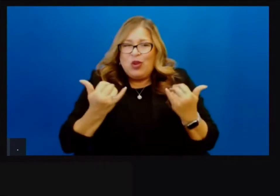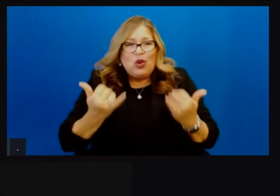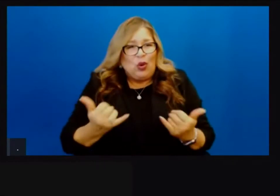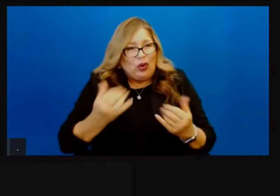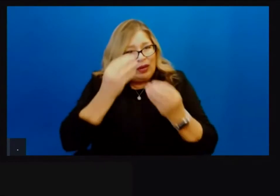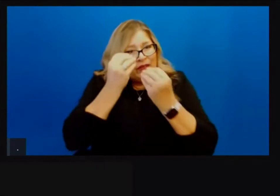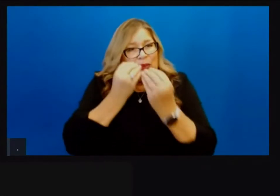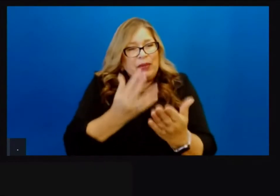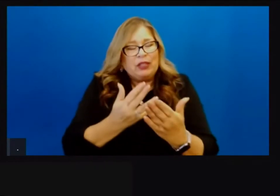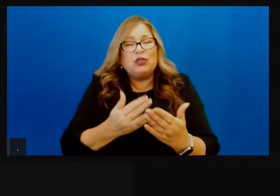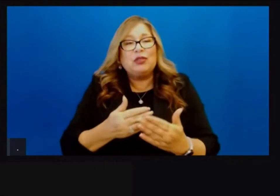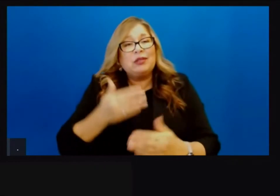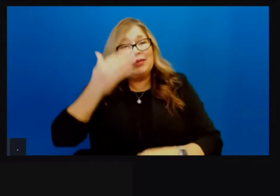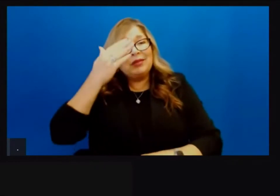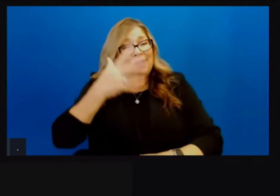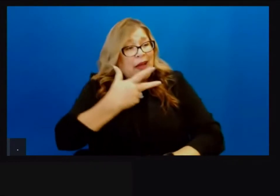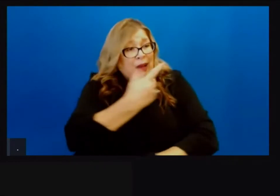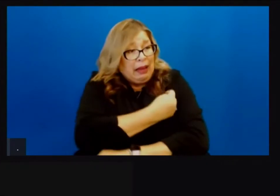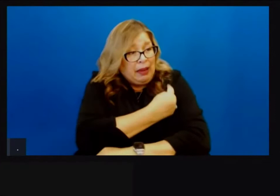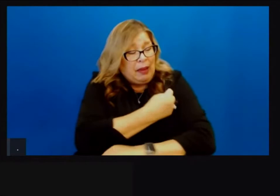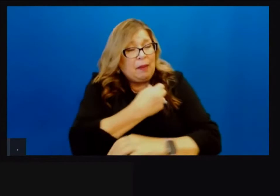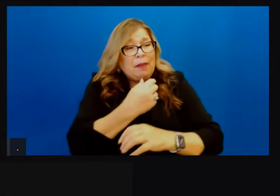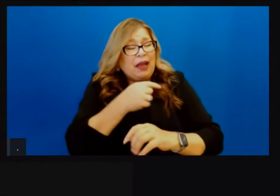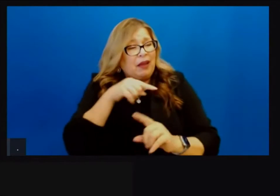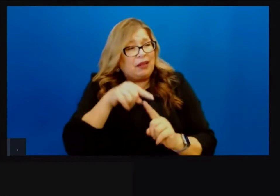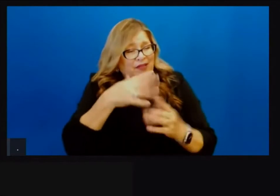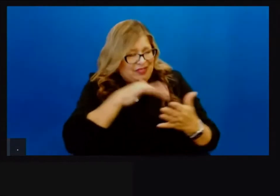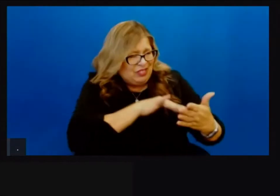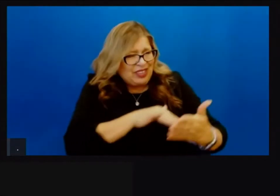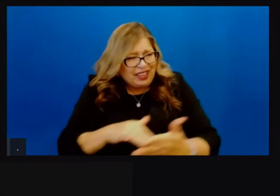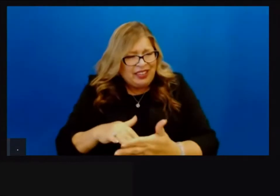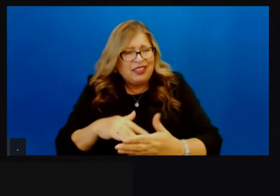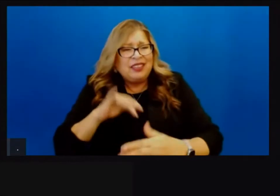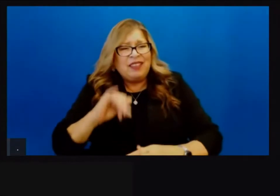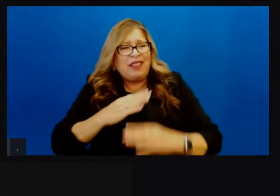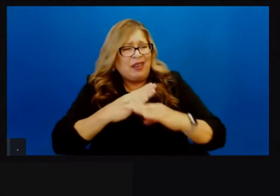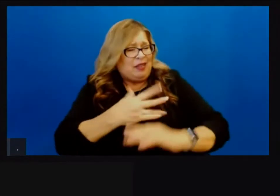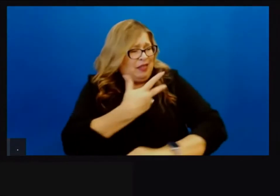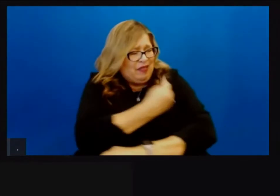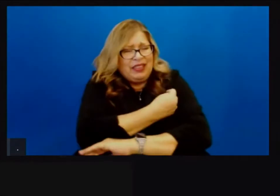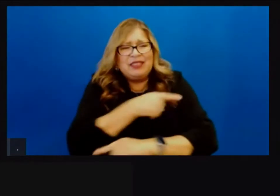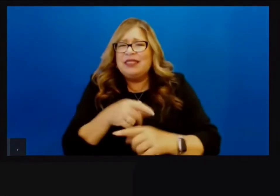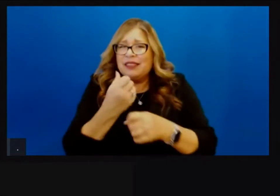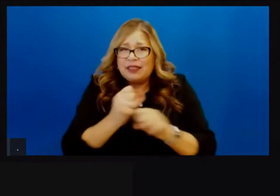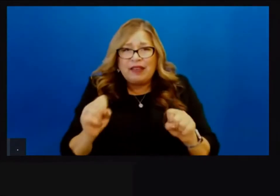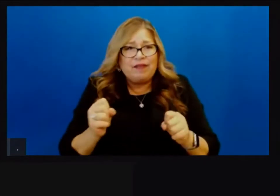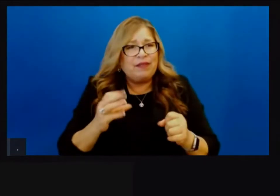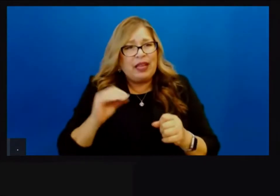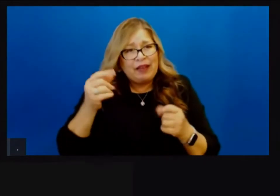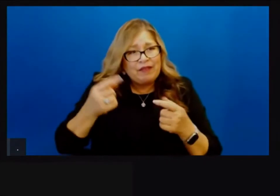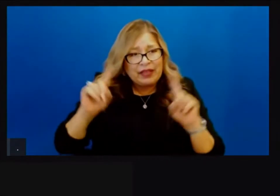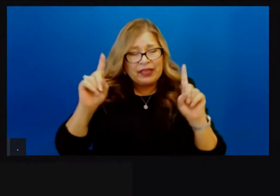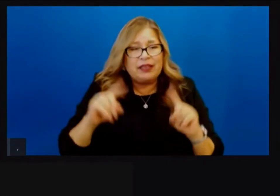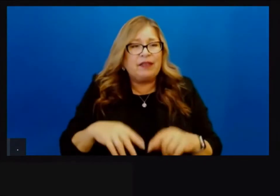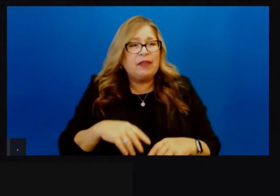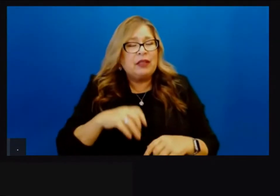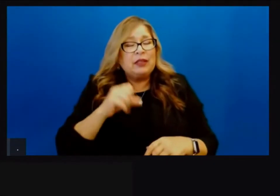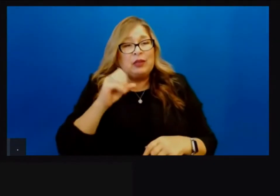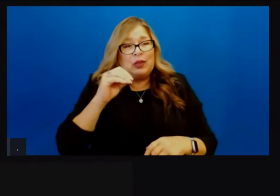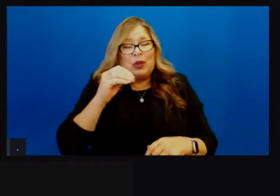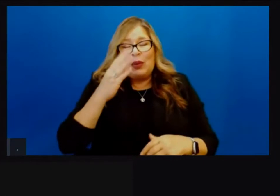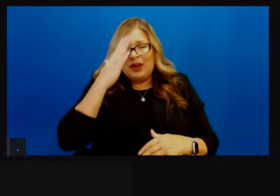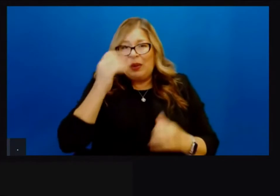the impact of vaccines, that they're safe and effective, and deal with any of the questions that get lumped into